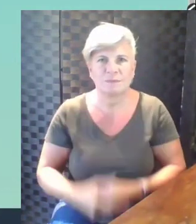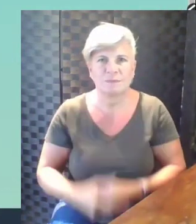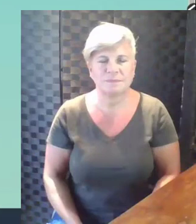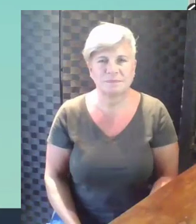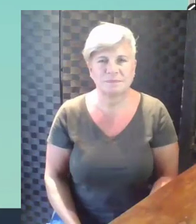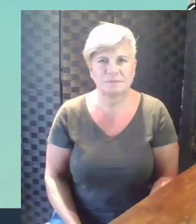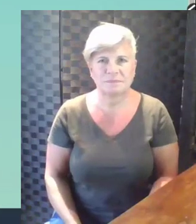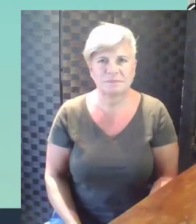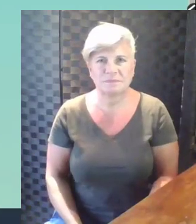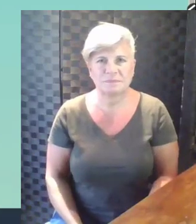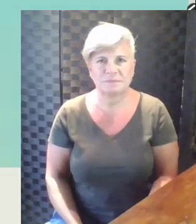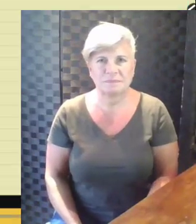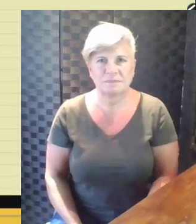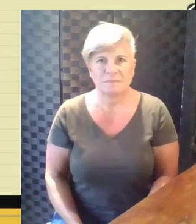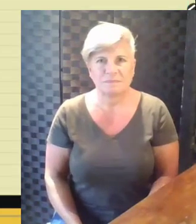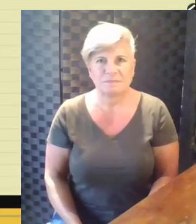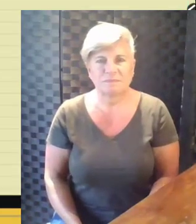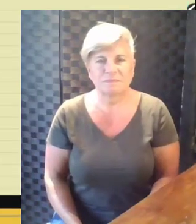All right.